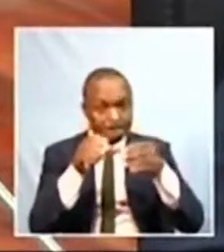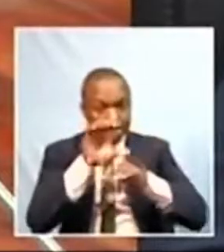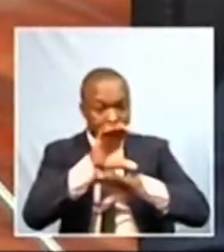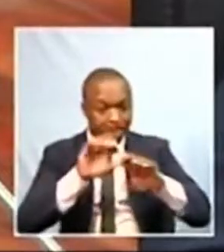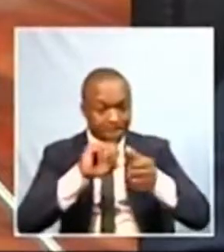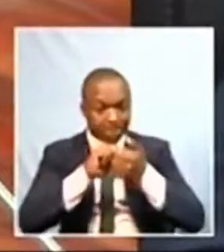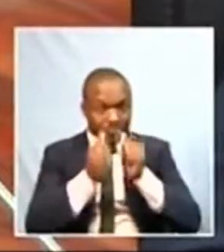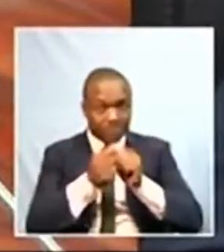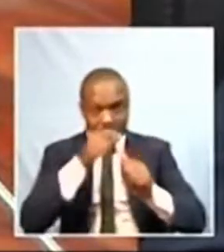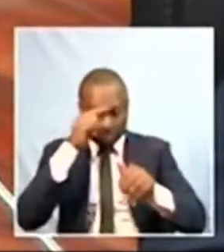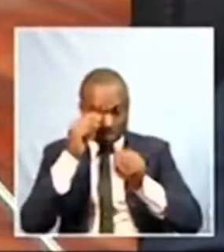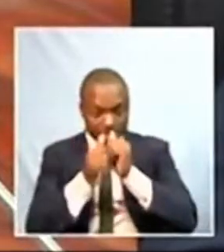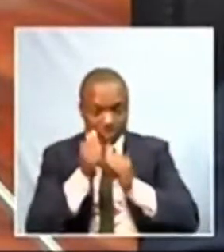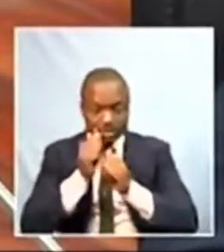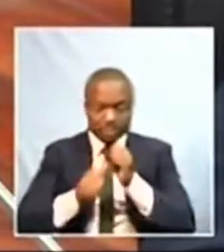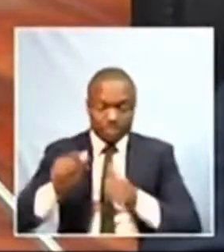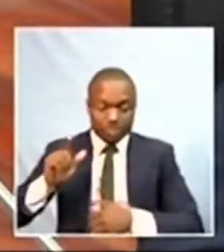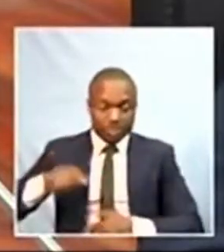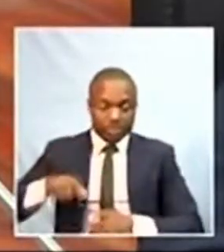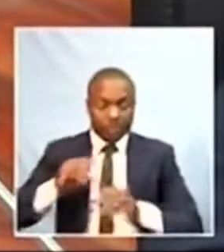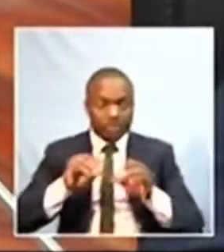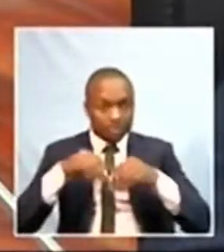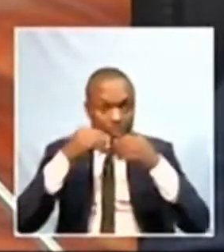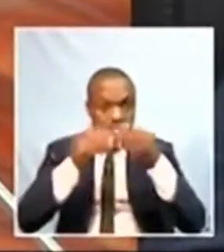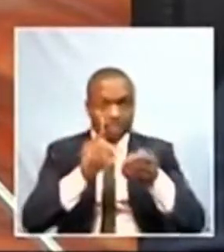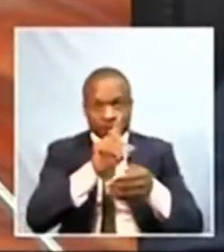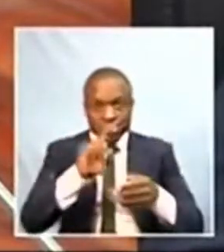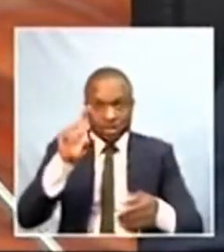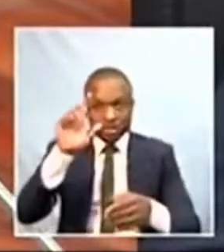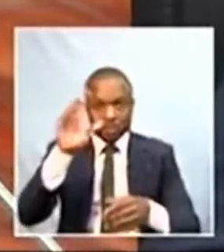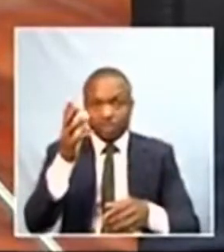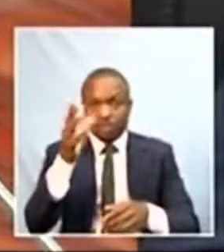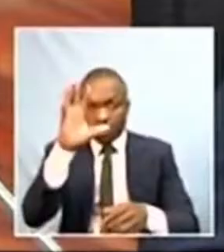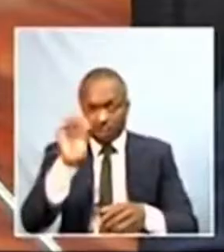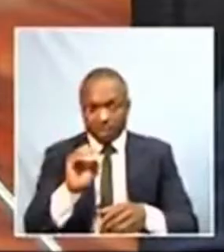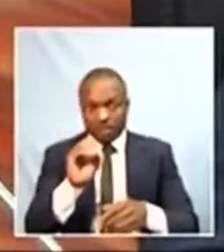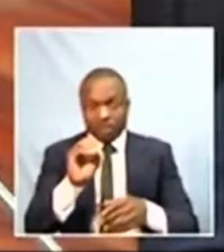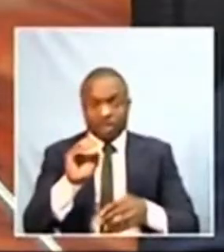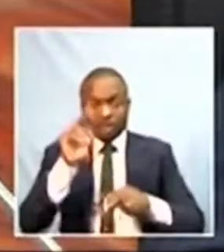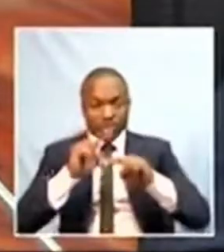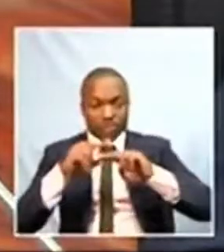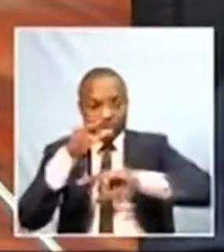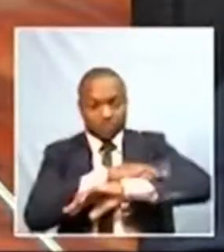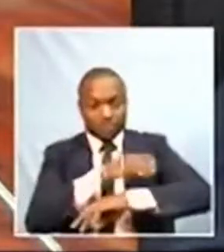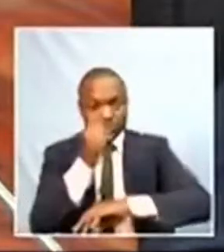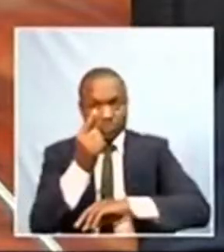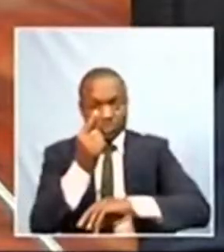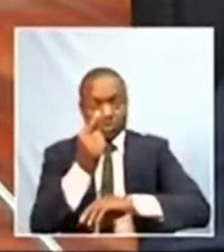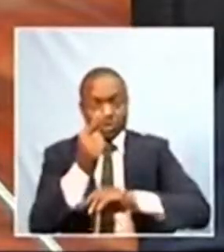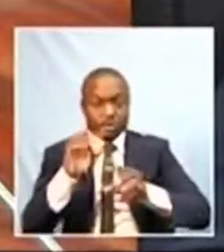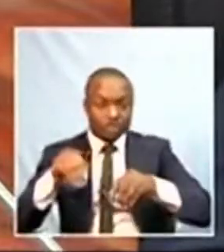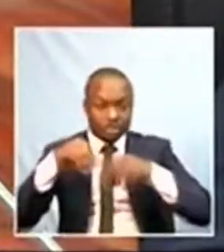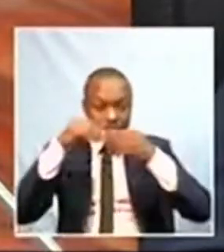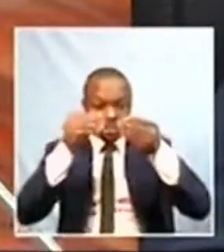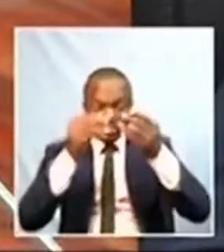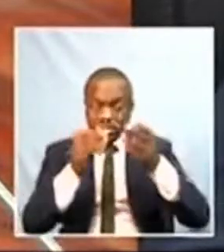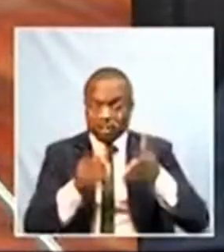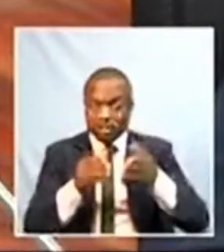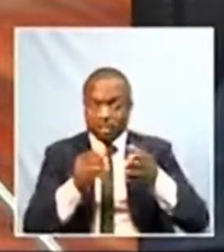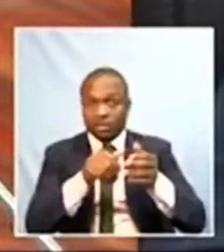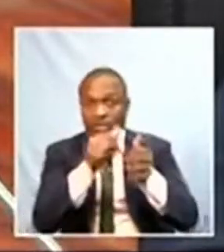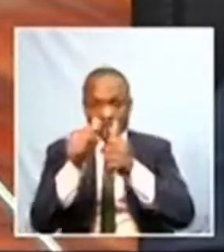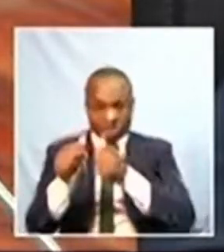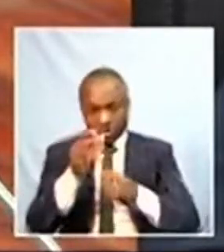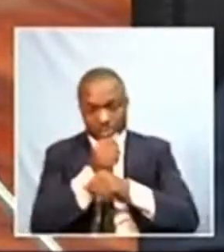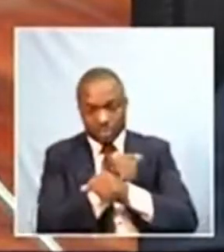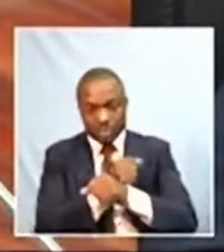of the query was due to delayed delivery of 150 desks by one of the suppliers. Action taken. Management